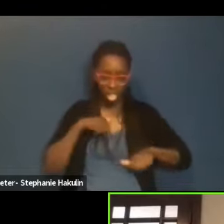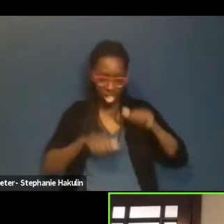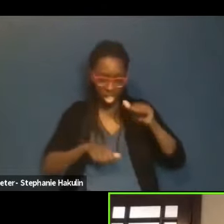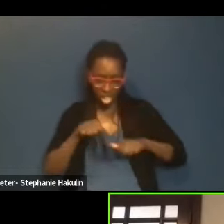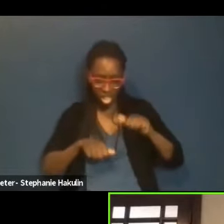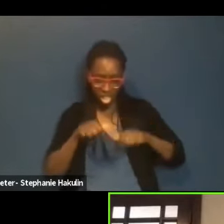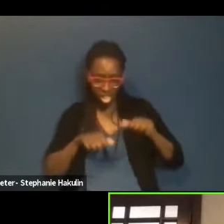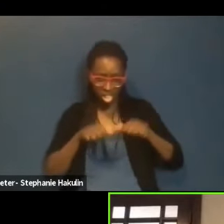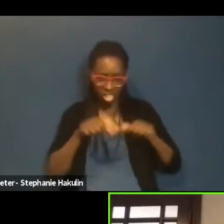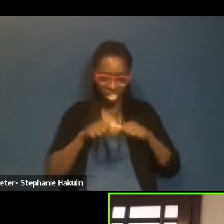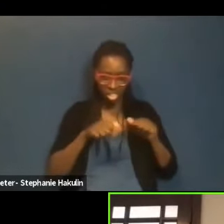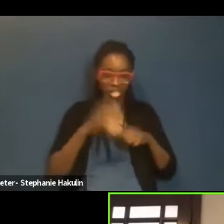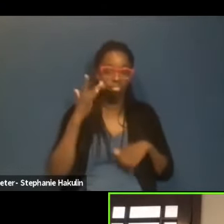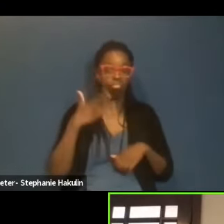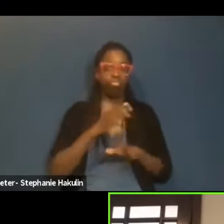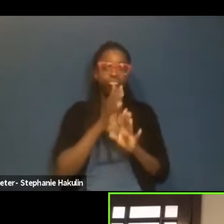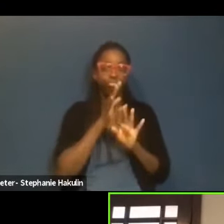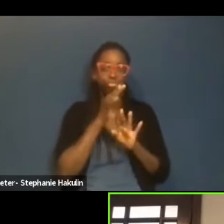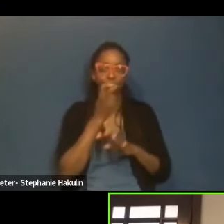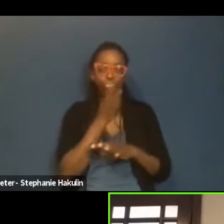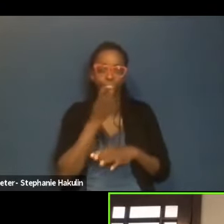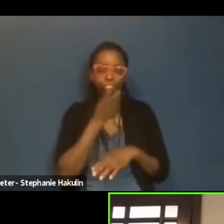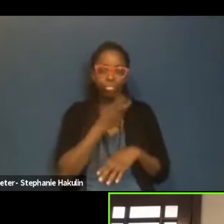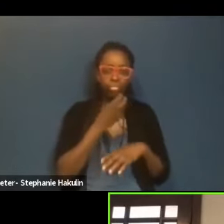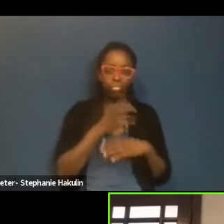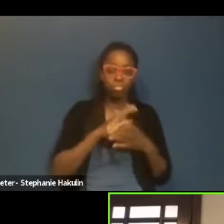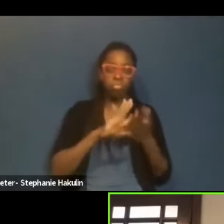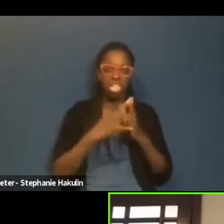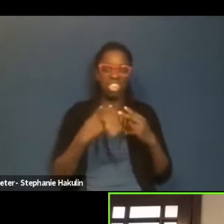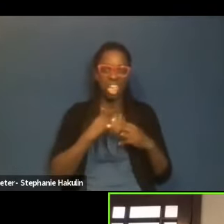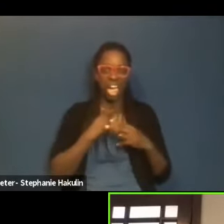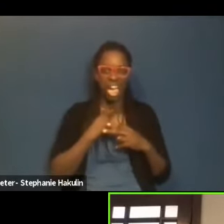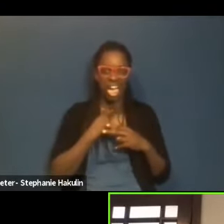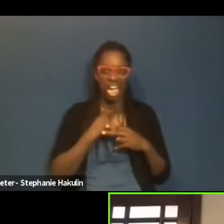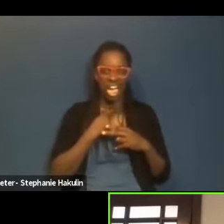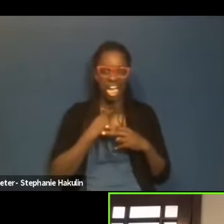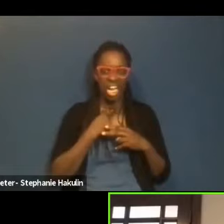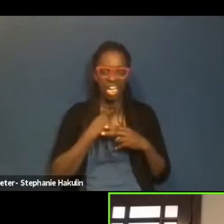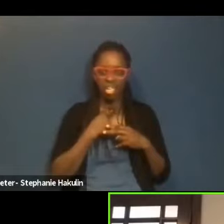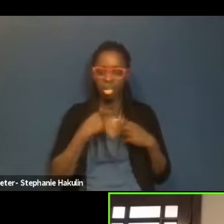the crossfire. English is a dead language in my mouth.